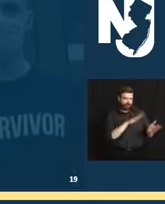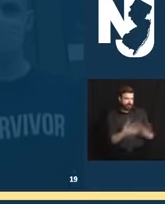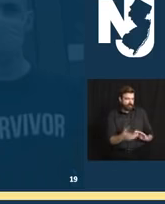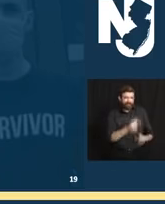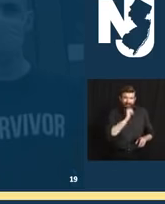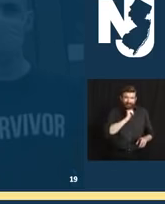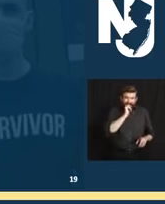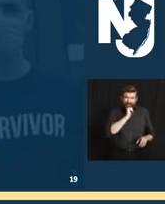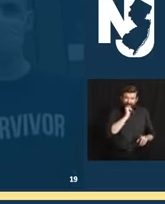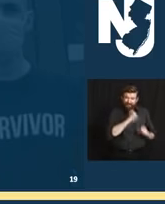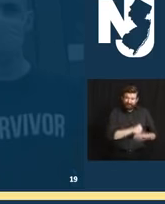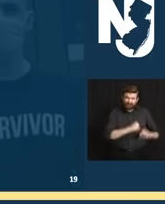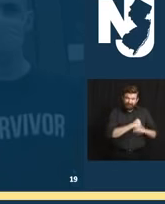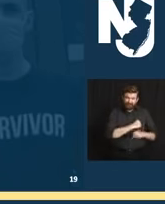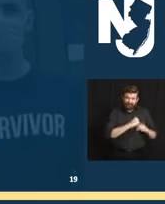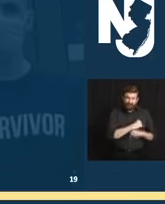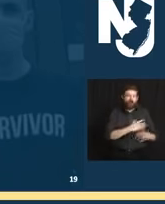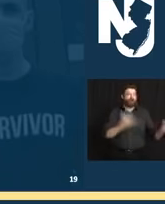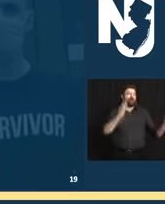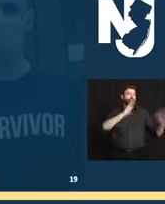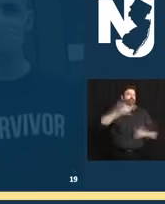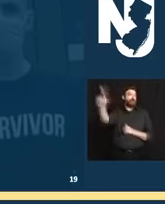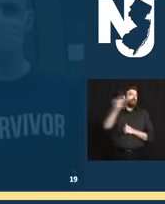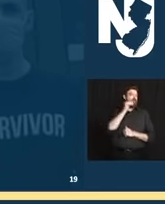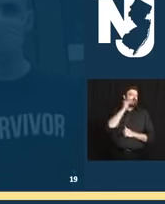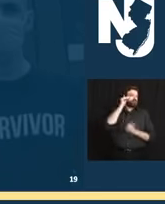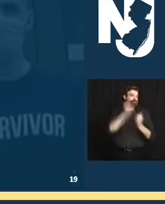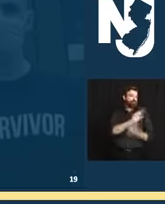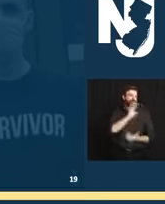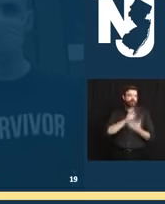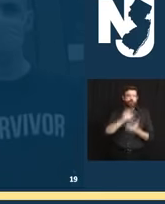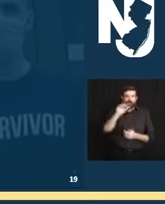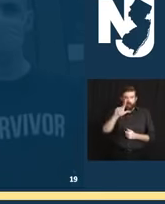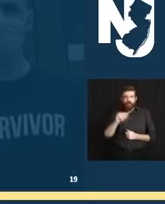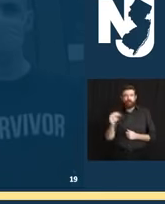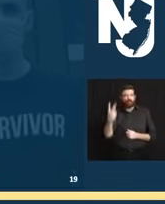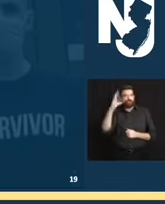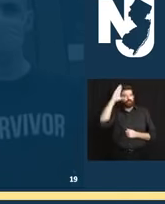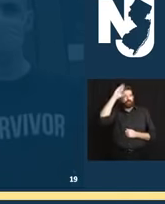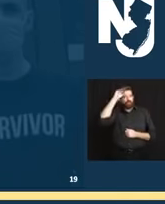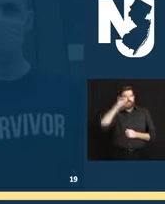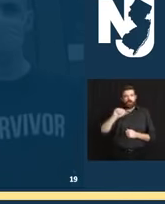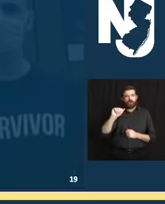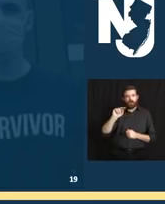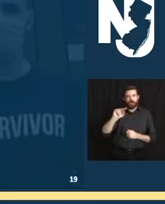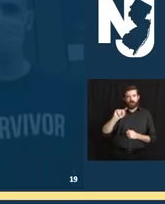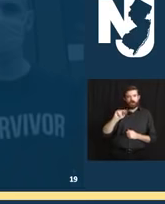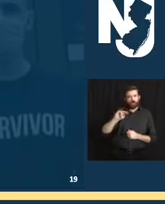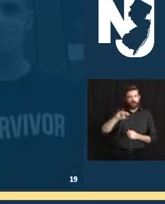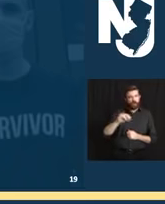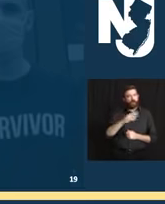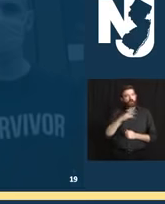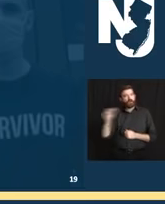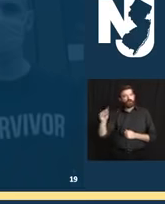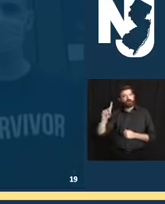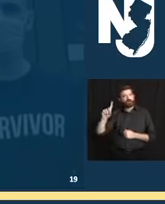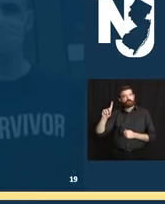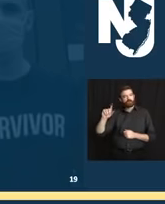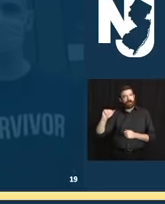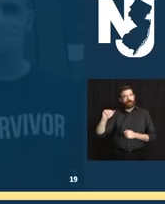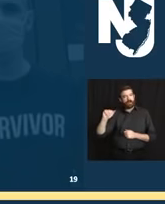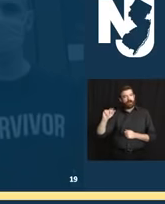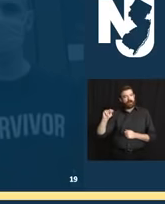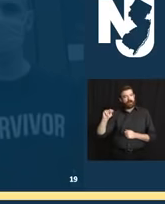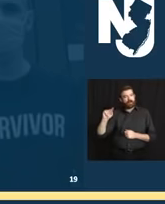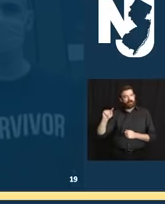Carla and his boys Antonio and Dante. Manchester Police Chief Lisa Parker calls him, quote, our miracle. I had the